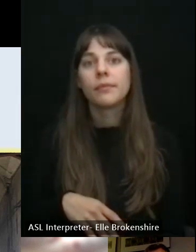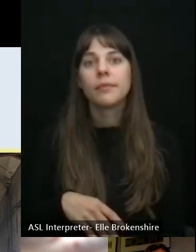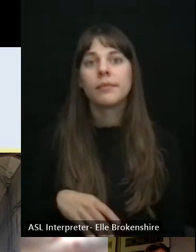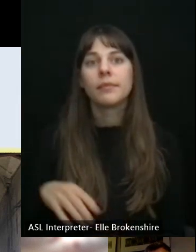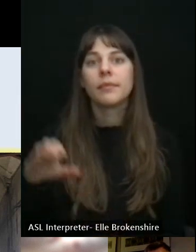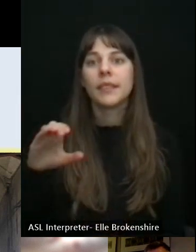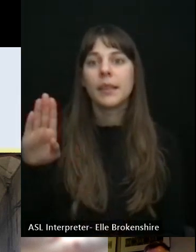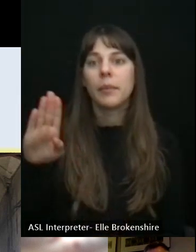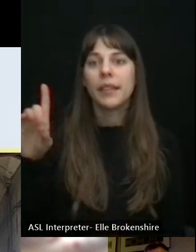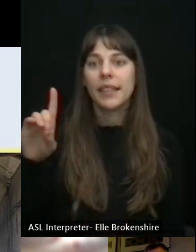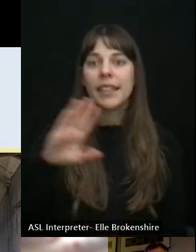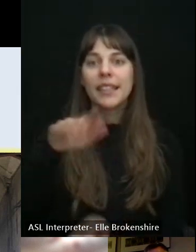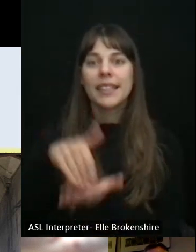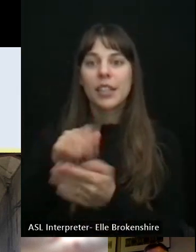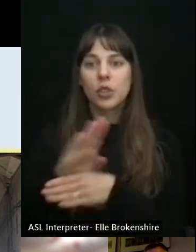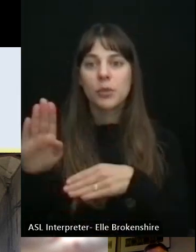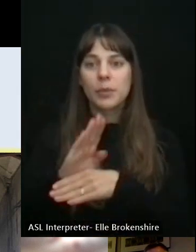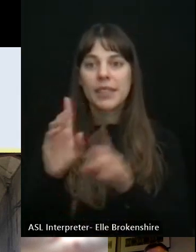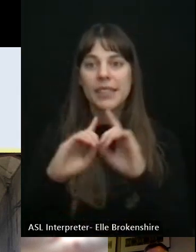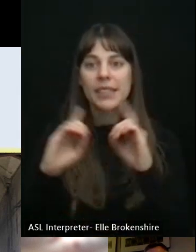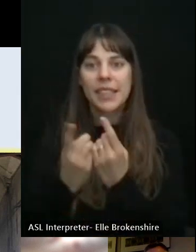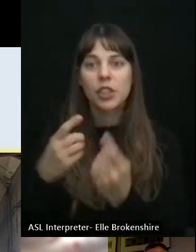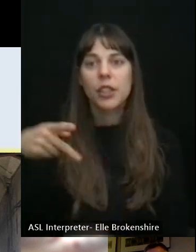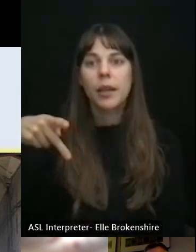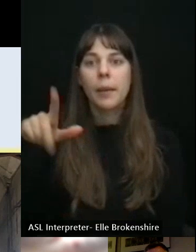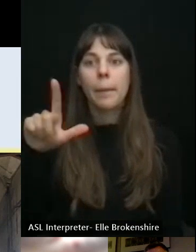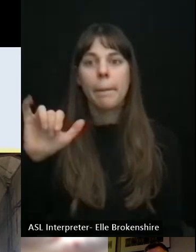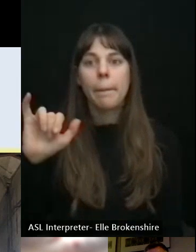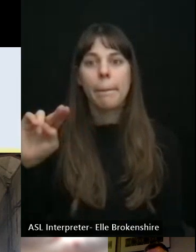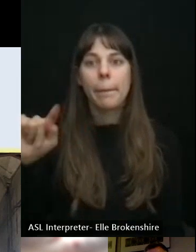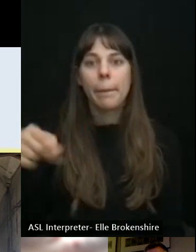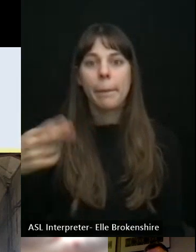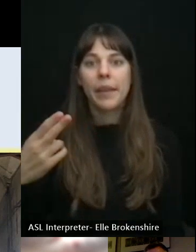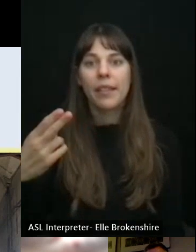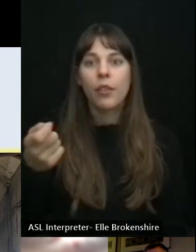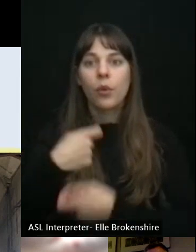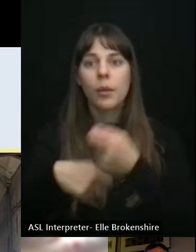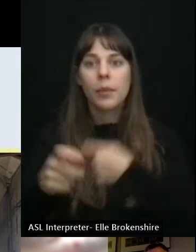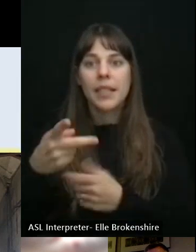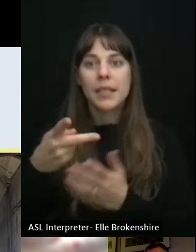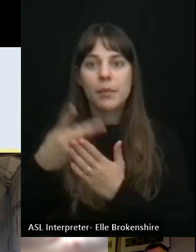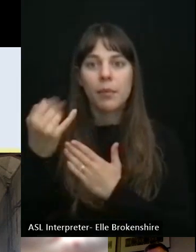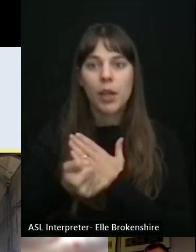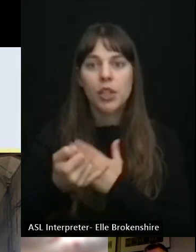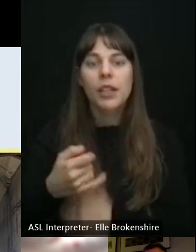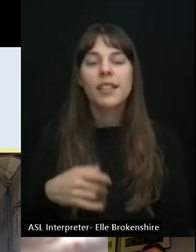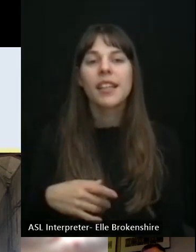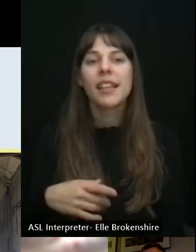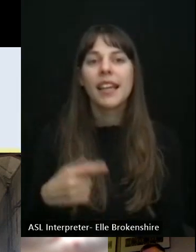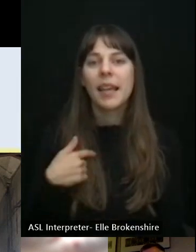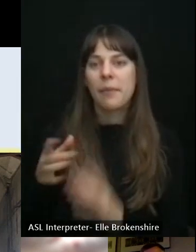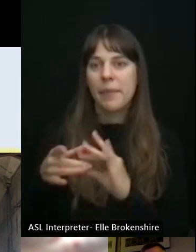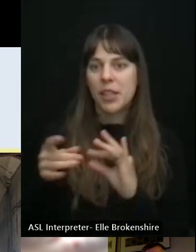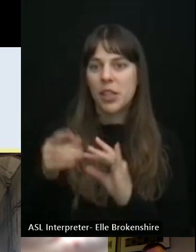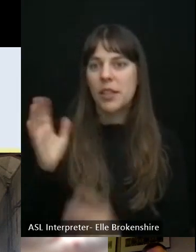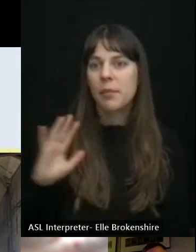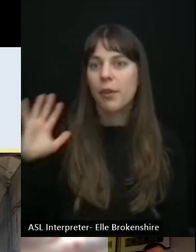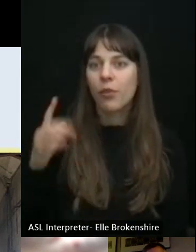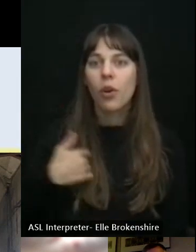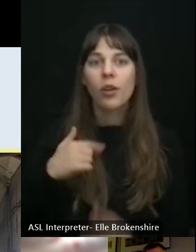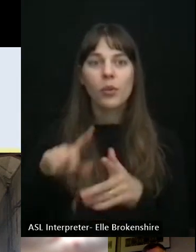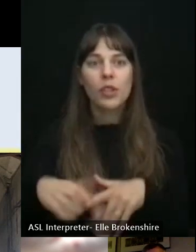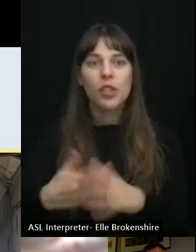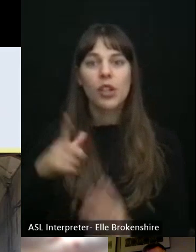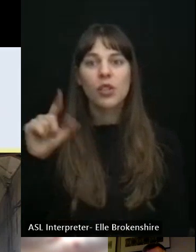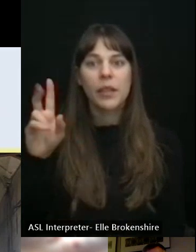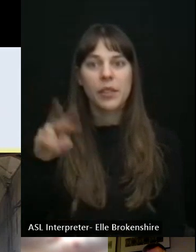Business District, the plinth replacement project. So that project, as noted previously in the previous slides, we started that in